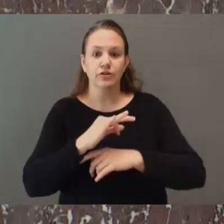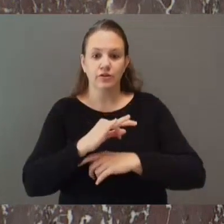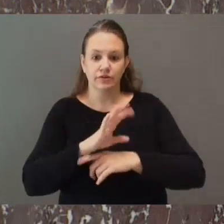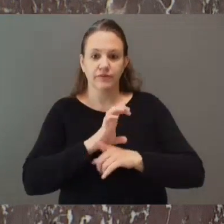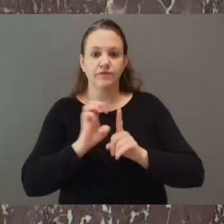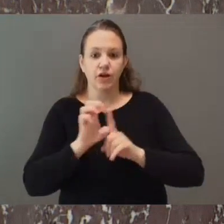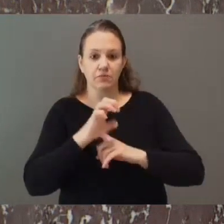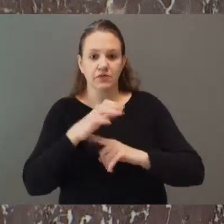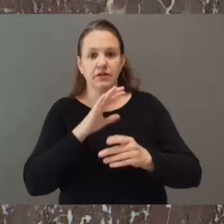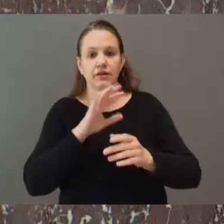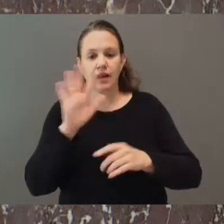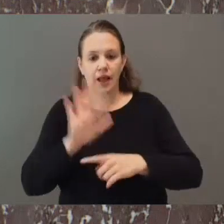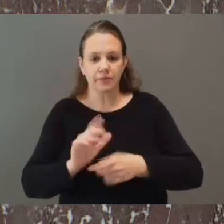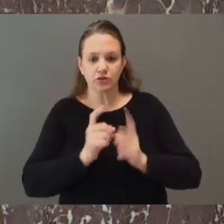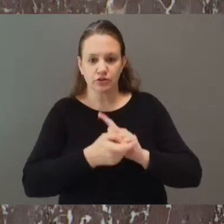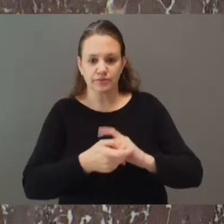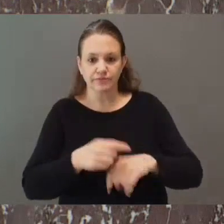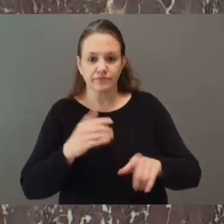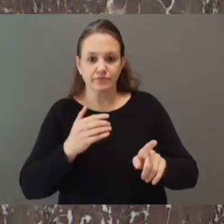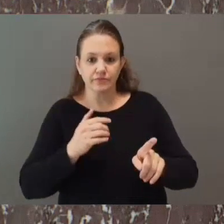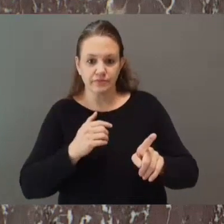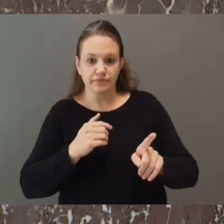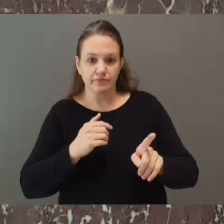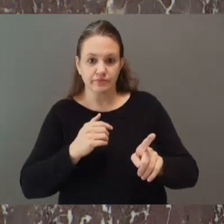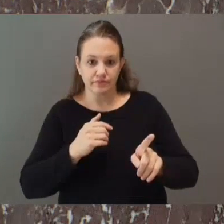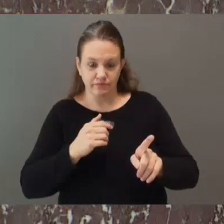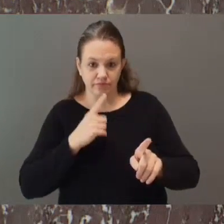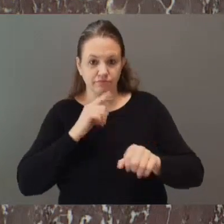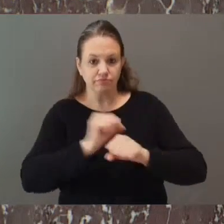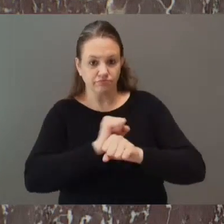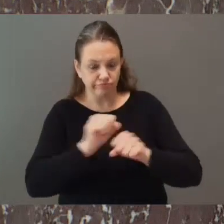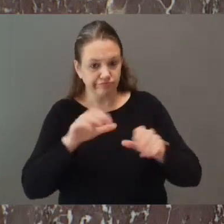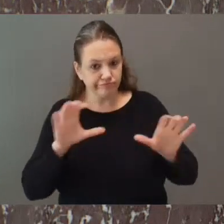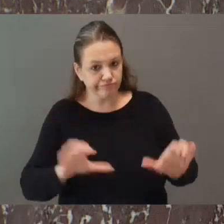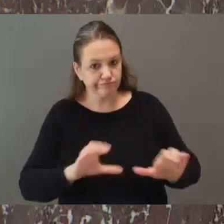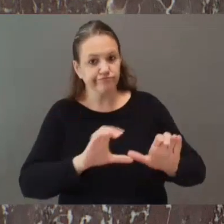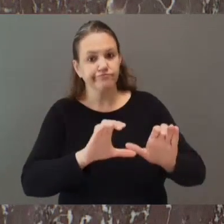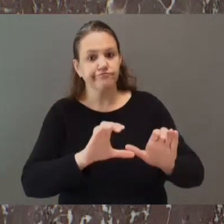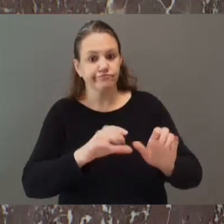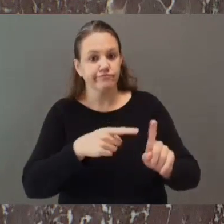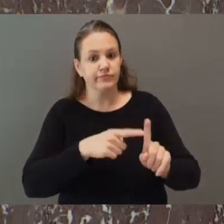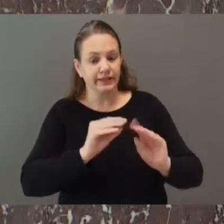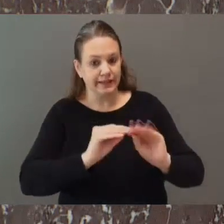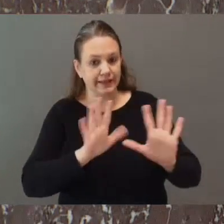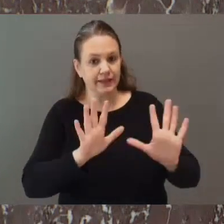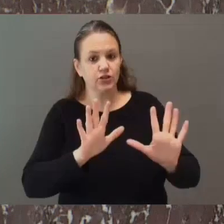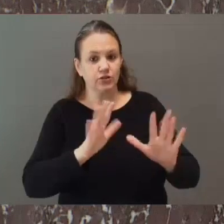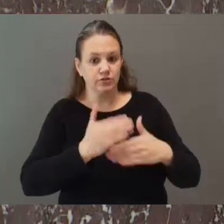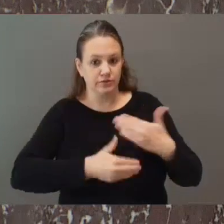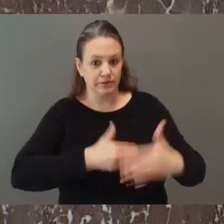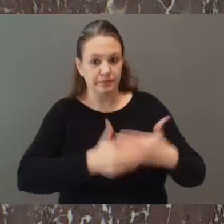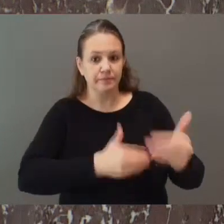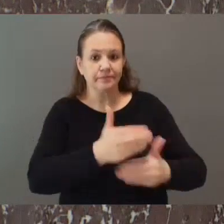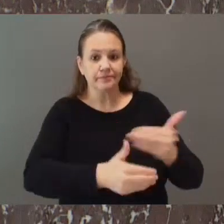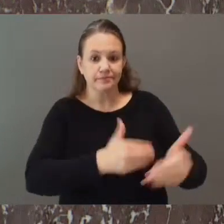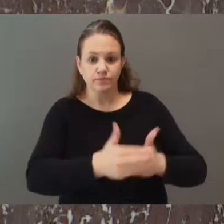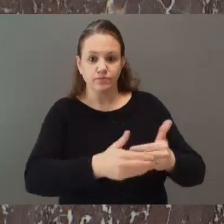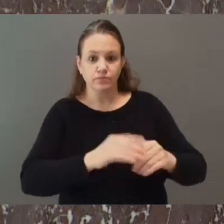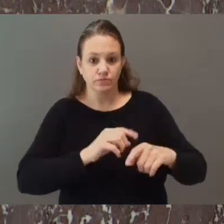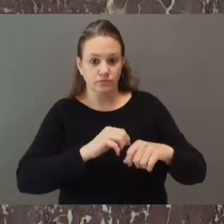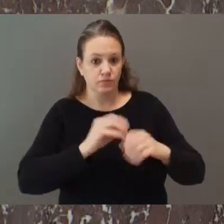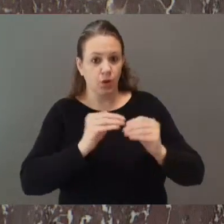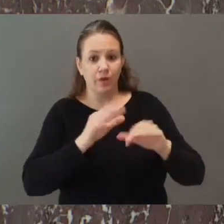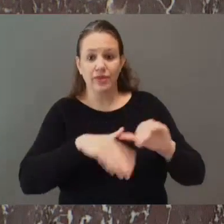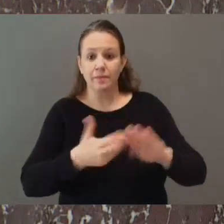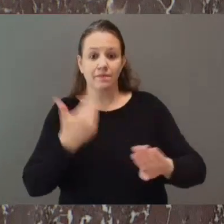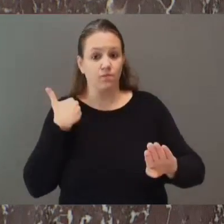to protect old-growth forests and ecosystems in general than we have ever seen in British Columbia. There were